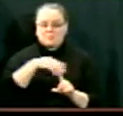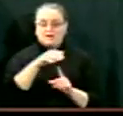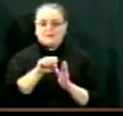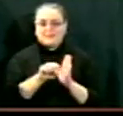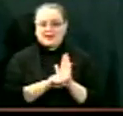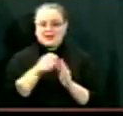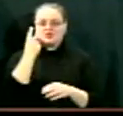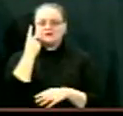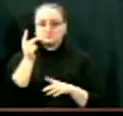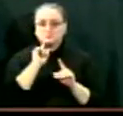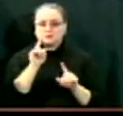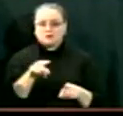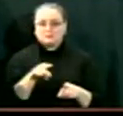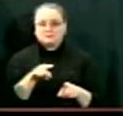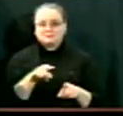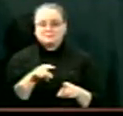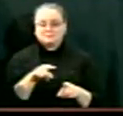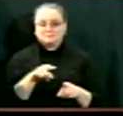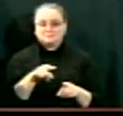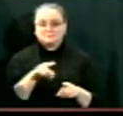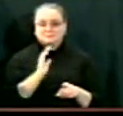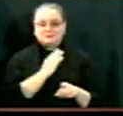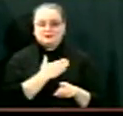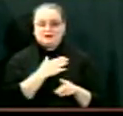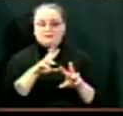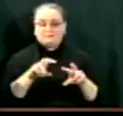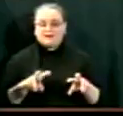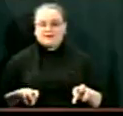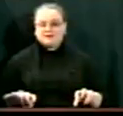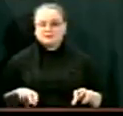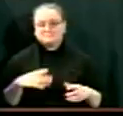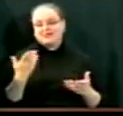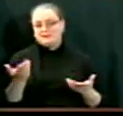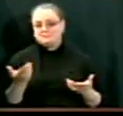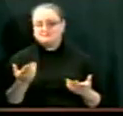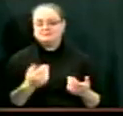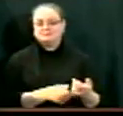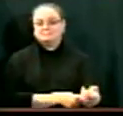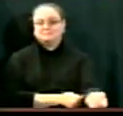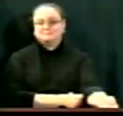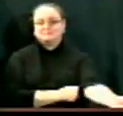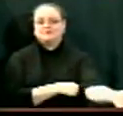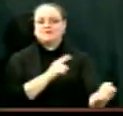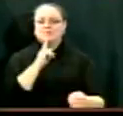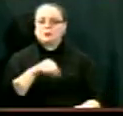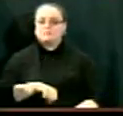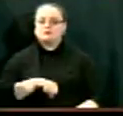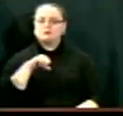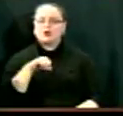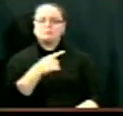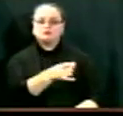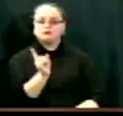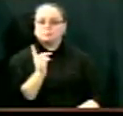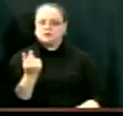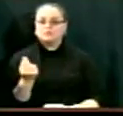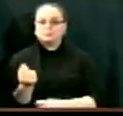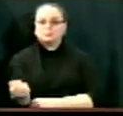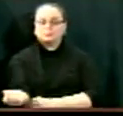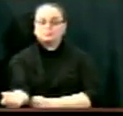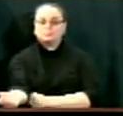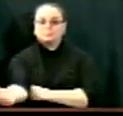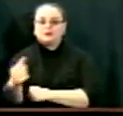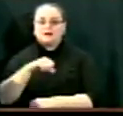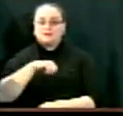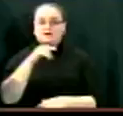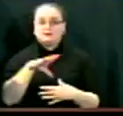see the results of our evaluations, then I'm very proud of what you do and proud to be